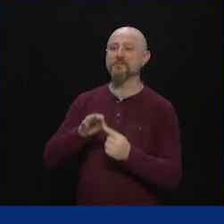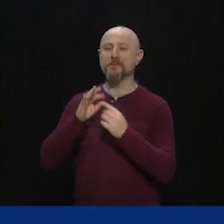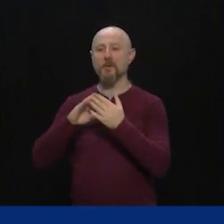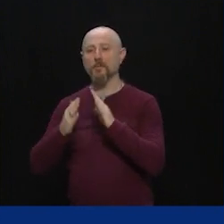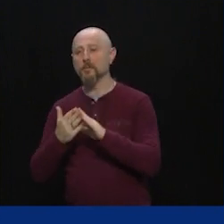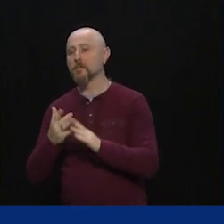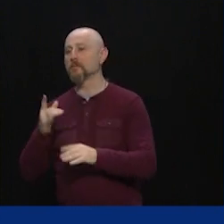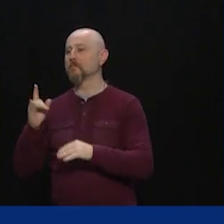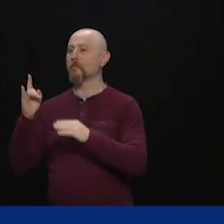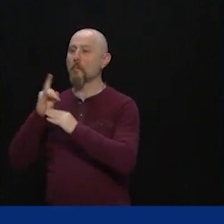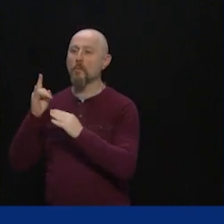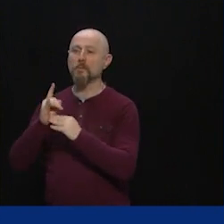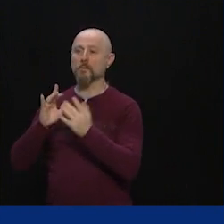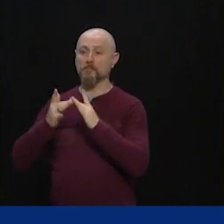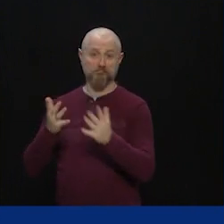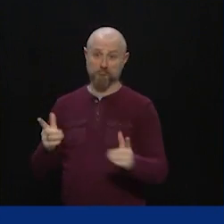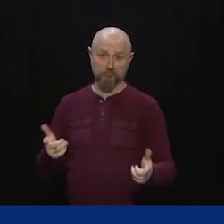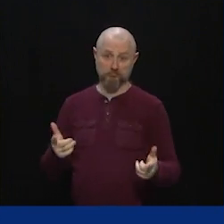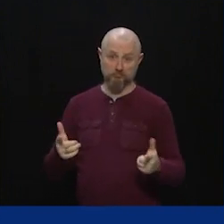they just did the best they could.